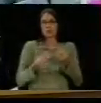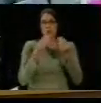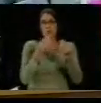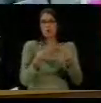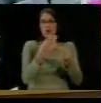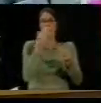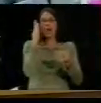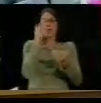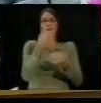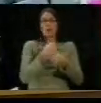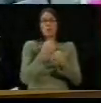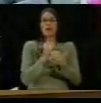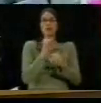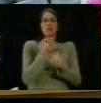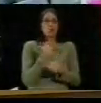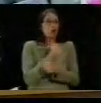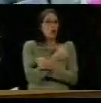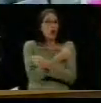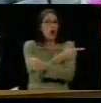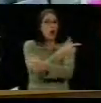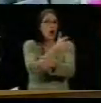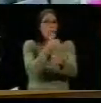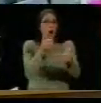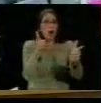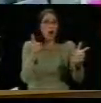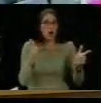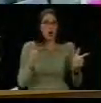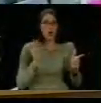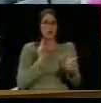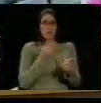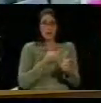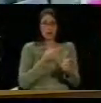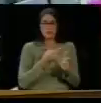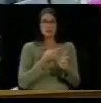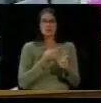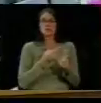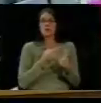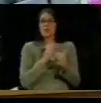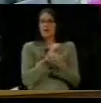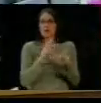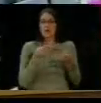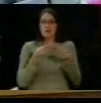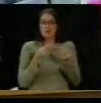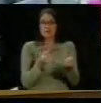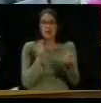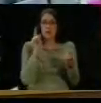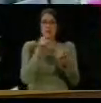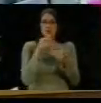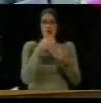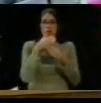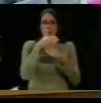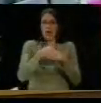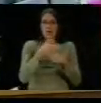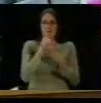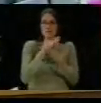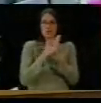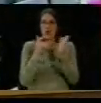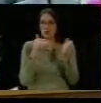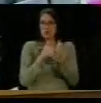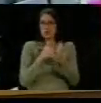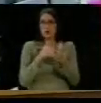assure all of us that nothing has been spent until after the lawsuit. I'm going to make a substitute